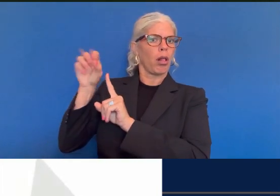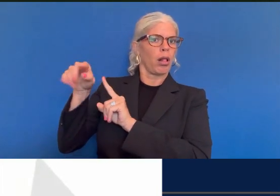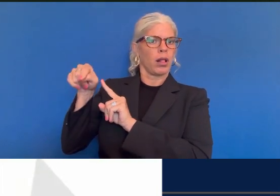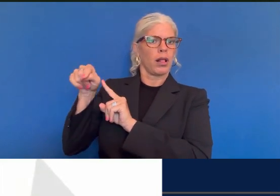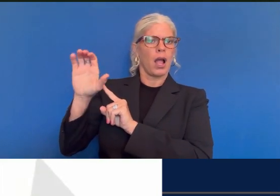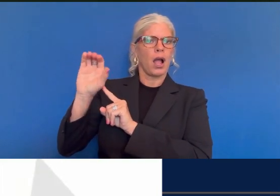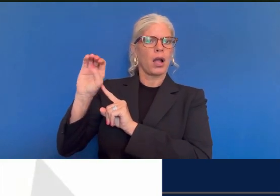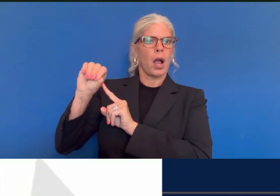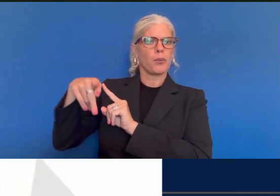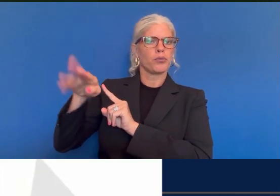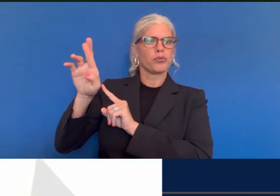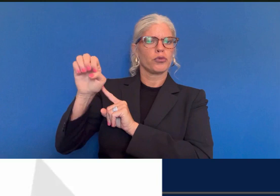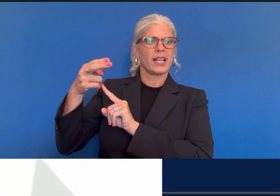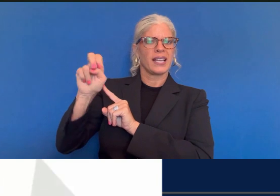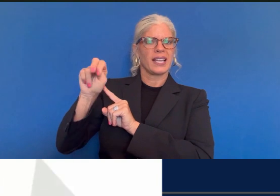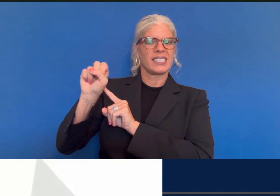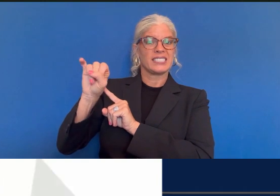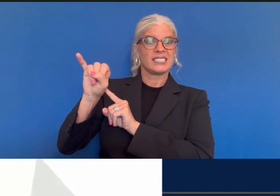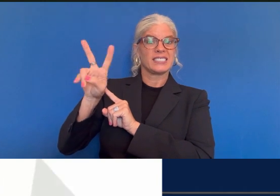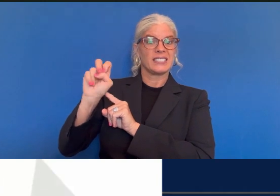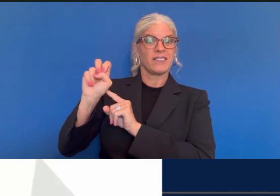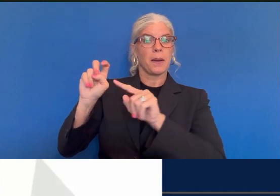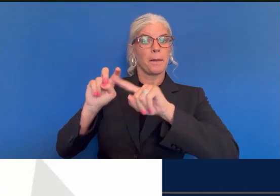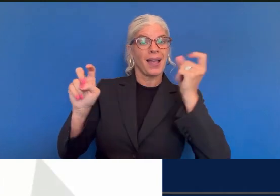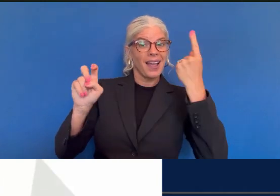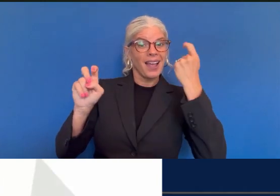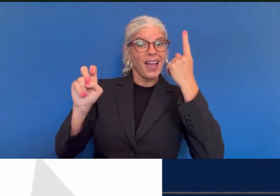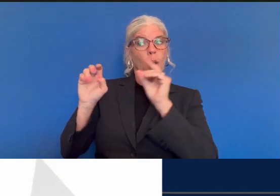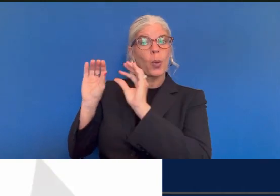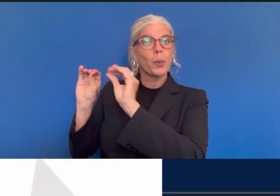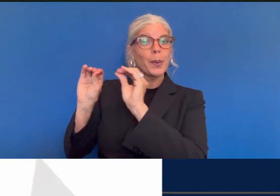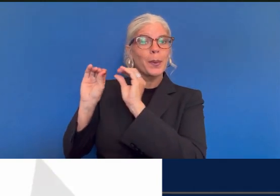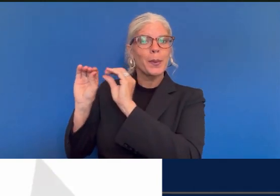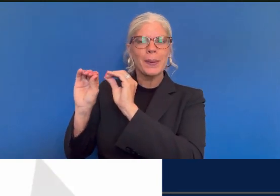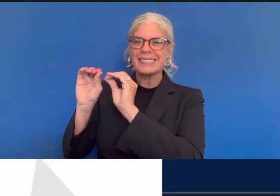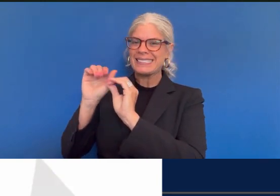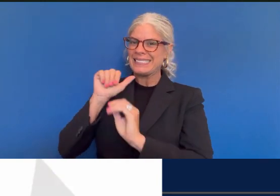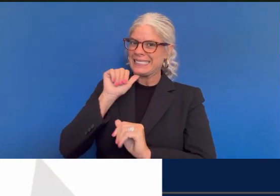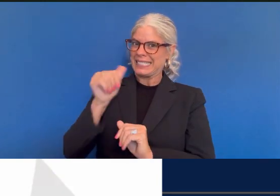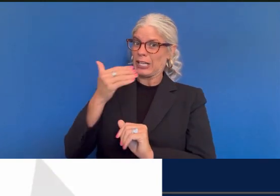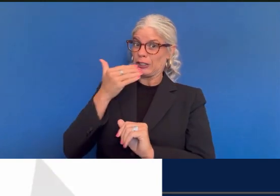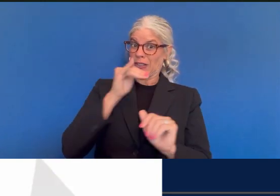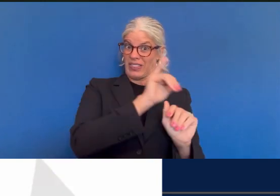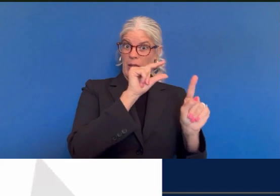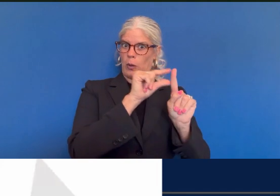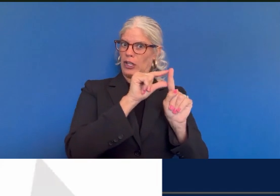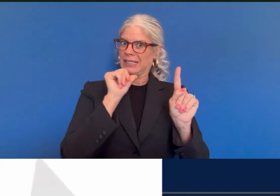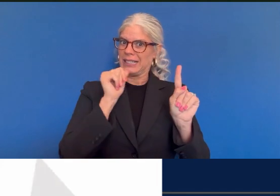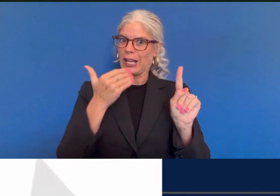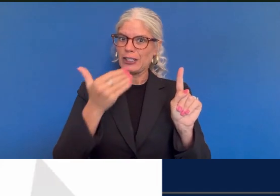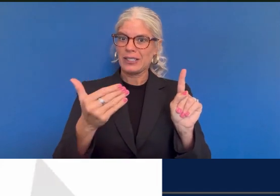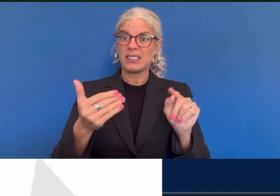lump. And so I went and got the mammogram. There was a lot of